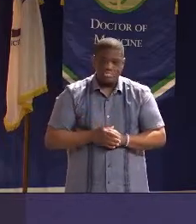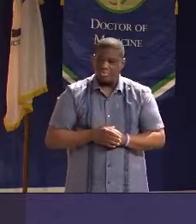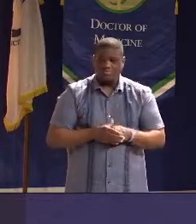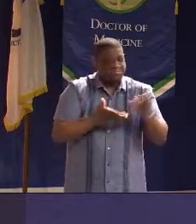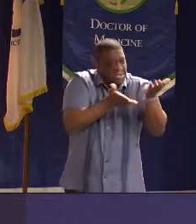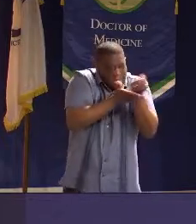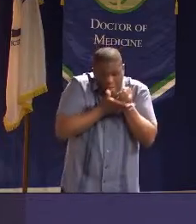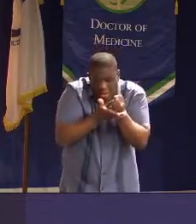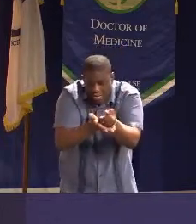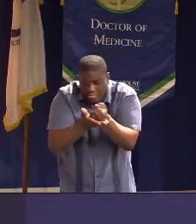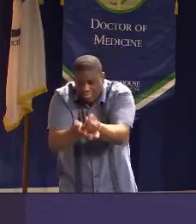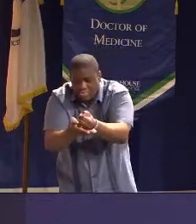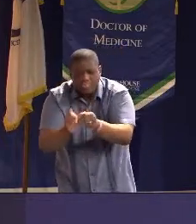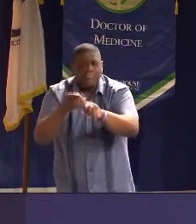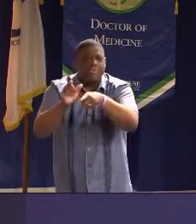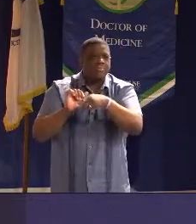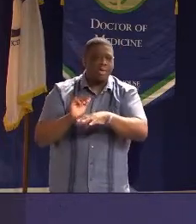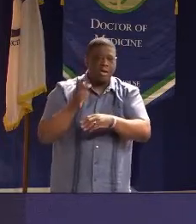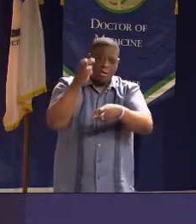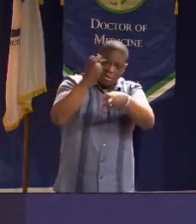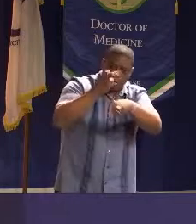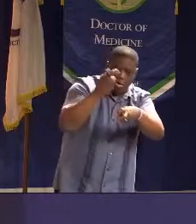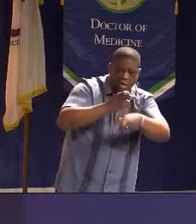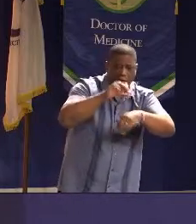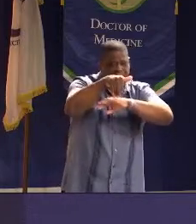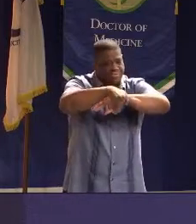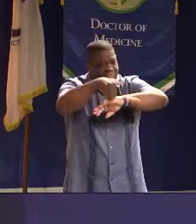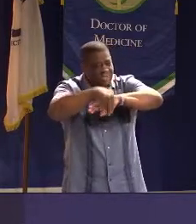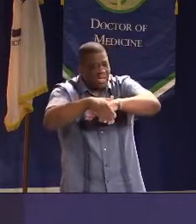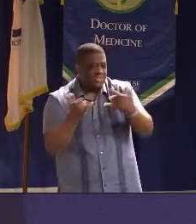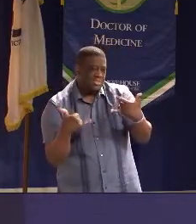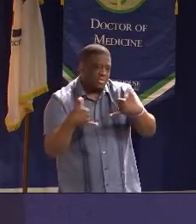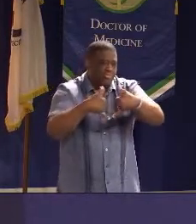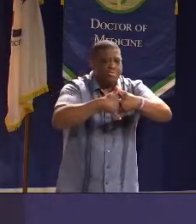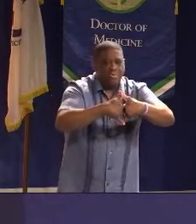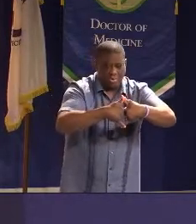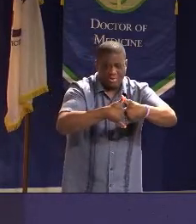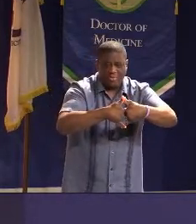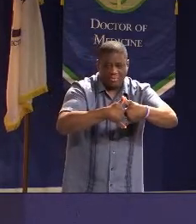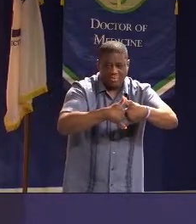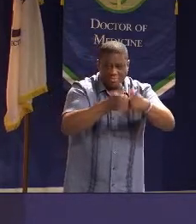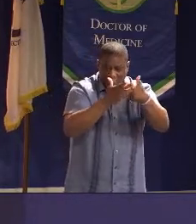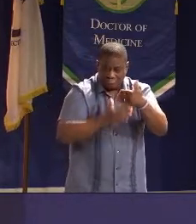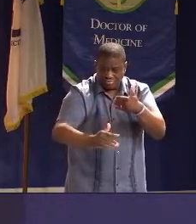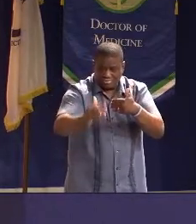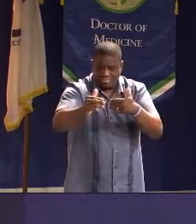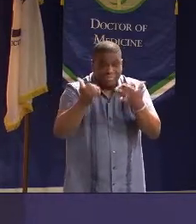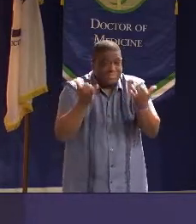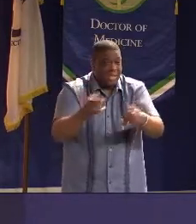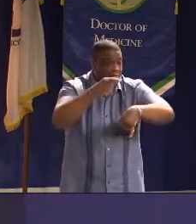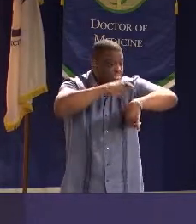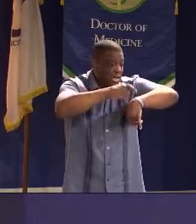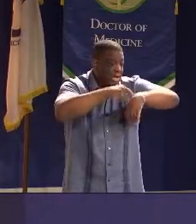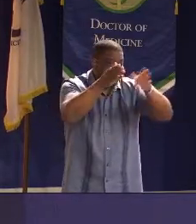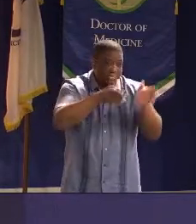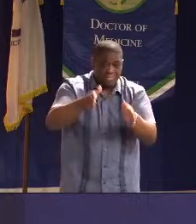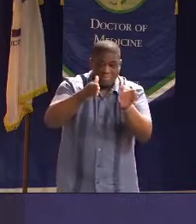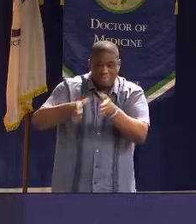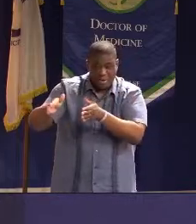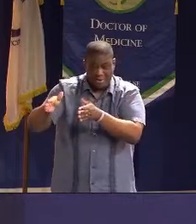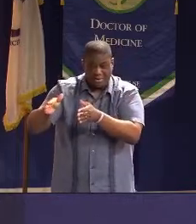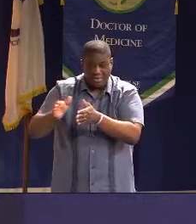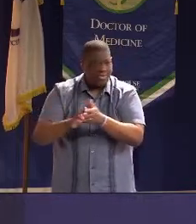through the hardest nights and the most rewarding days ahead. So as we prepare to celebrate where each of